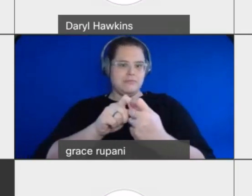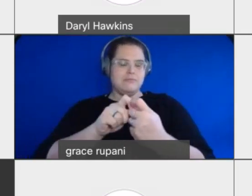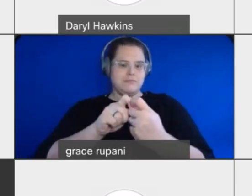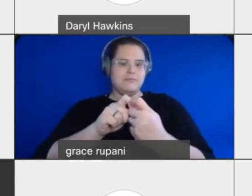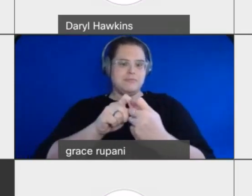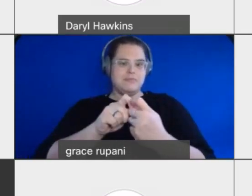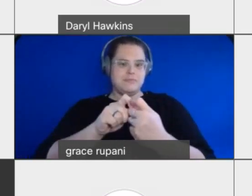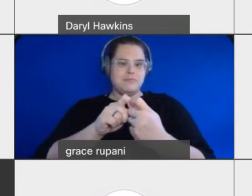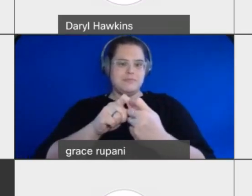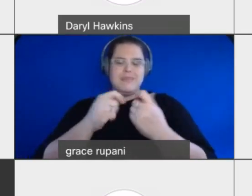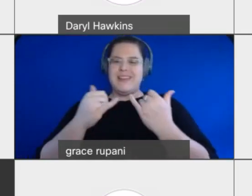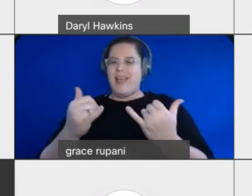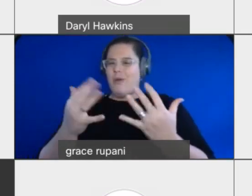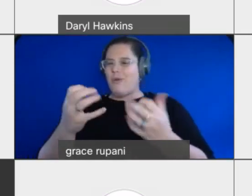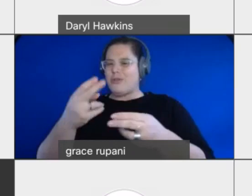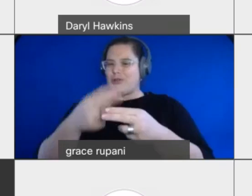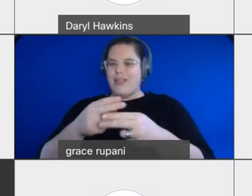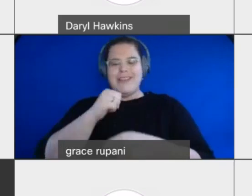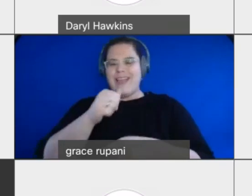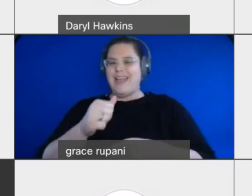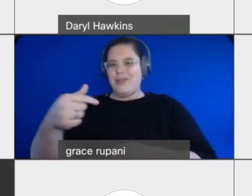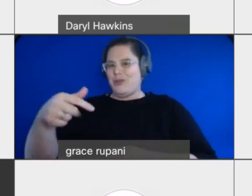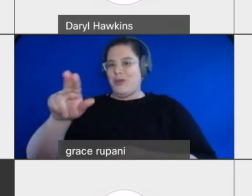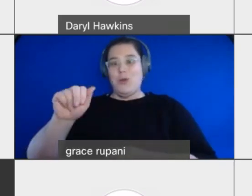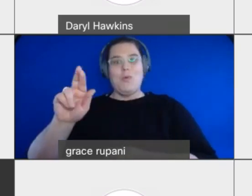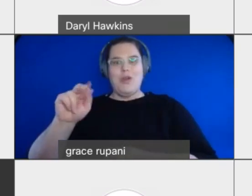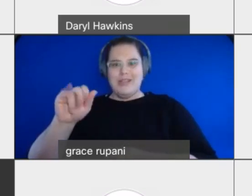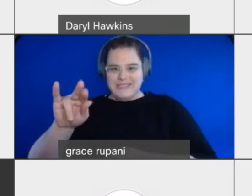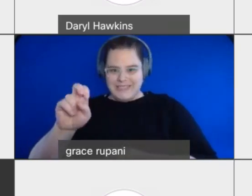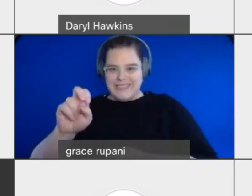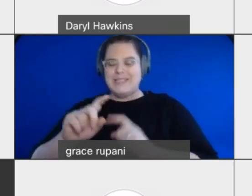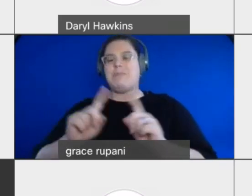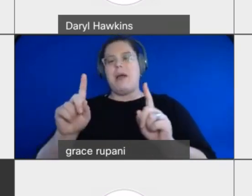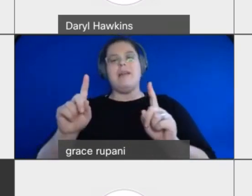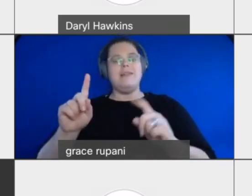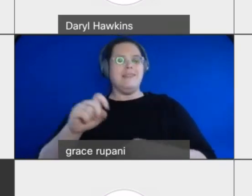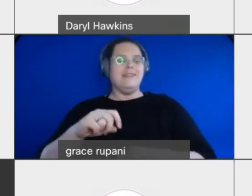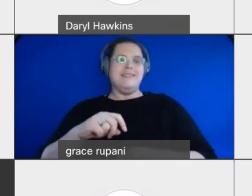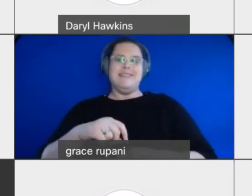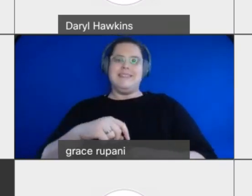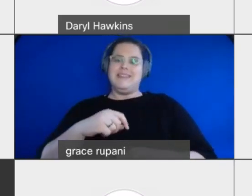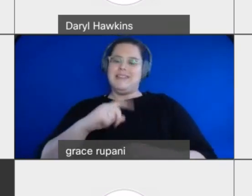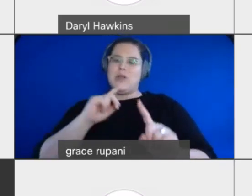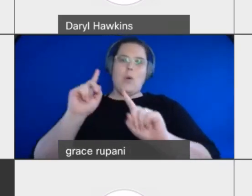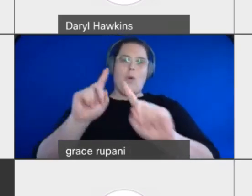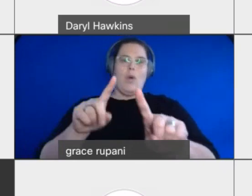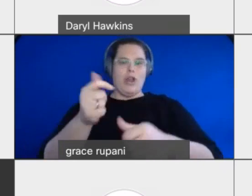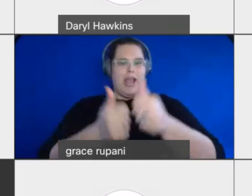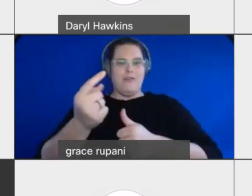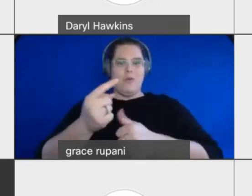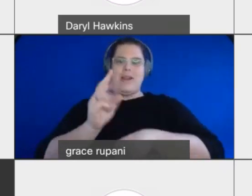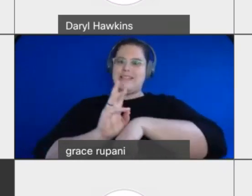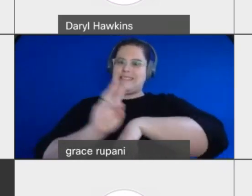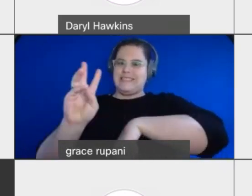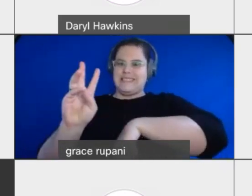now I'm wanting to say quarantine, but everyone needed to be home by 6 p.m. on Wednesday evening. That ended by 6 a.m.